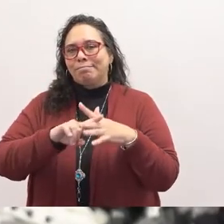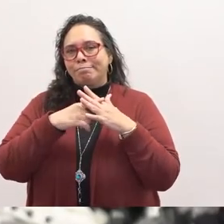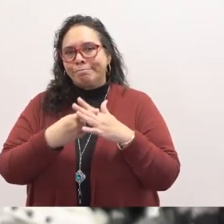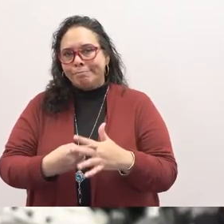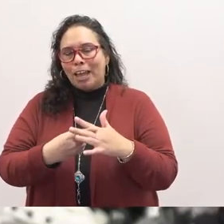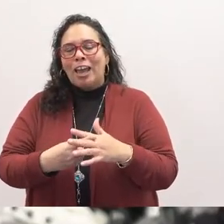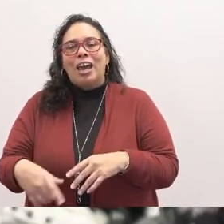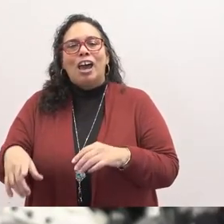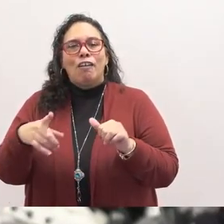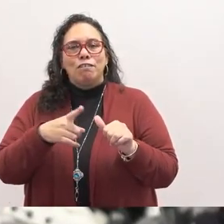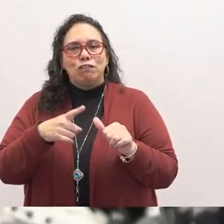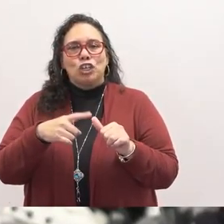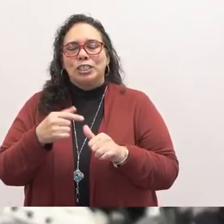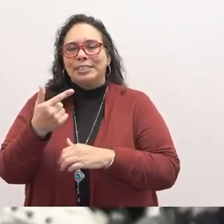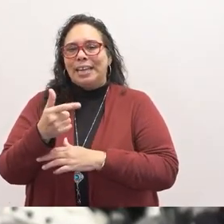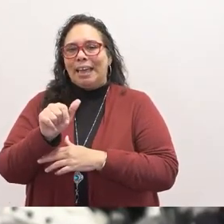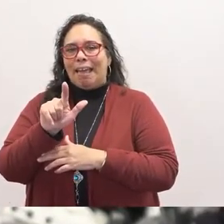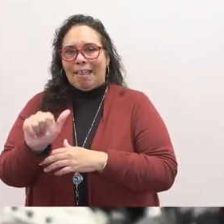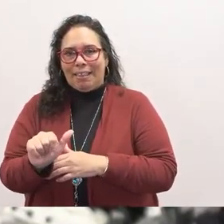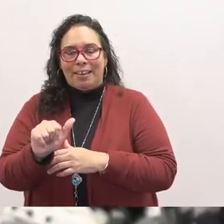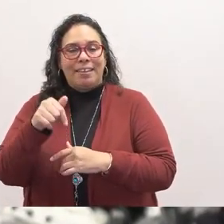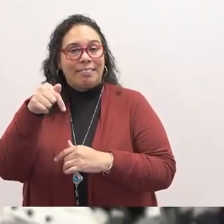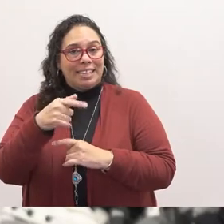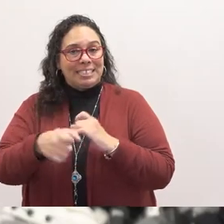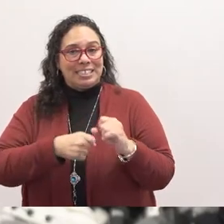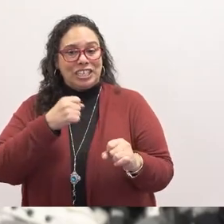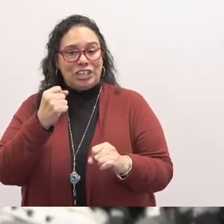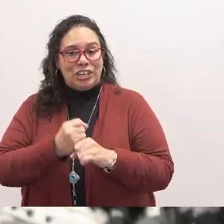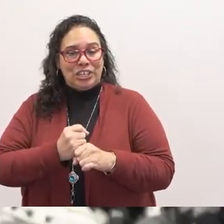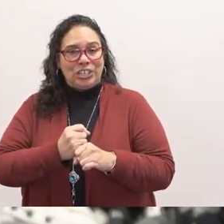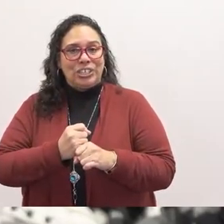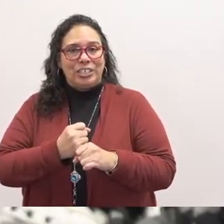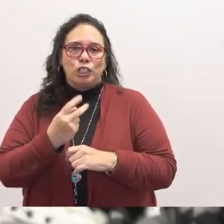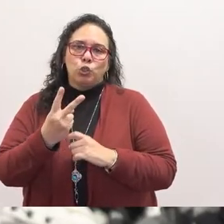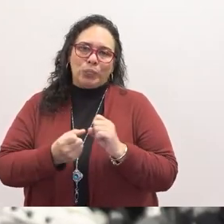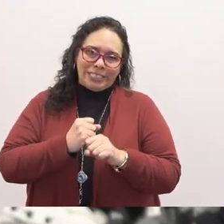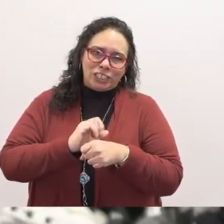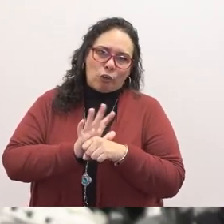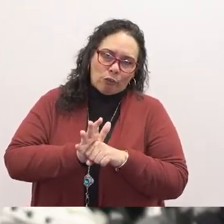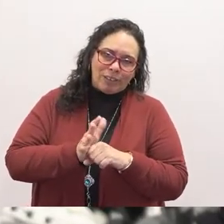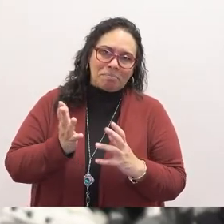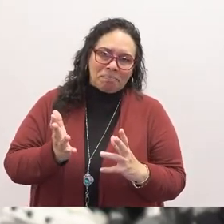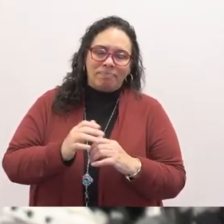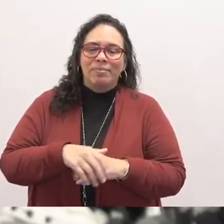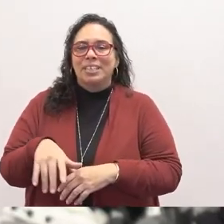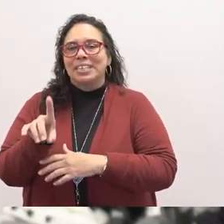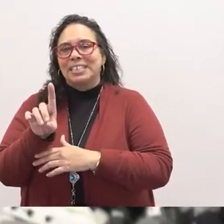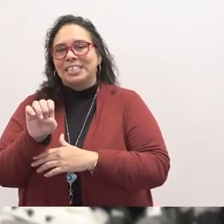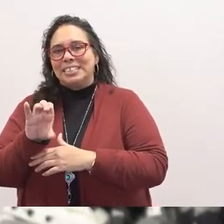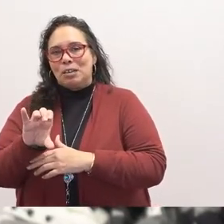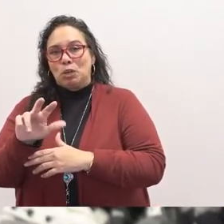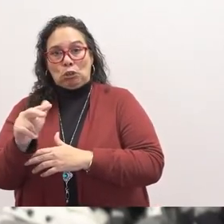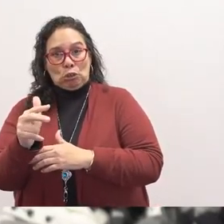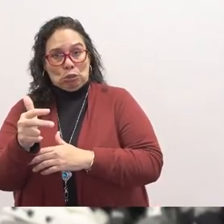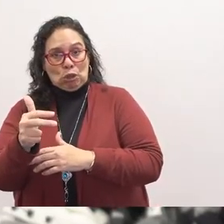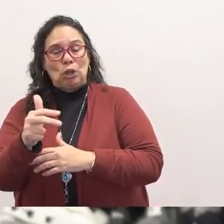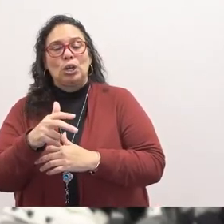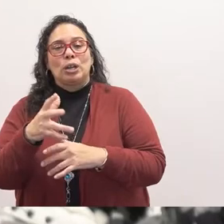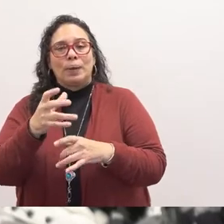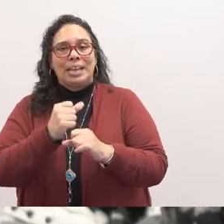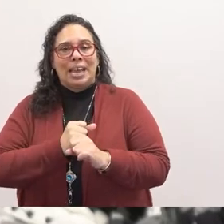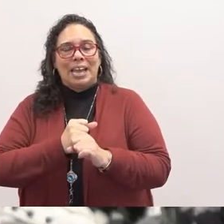our first gala. And then this year, after 2 years of COVID, we held it on December 3rd, and we